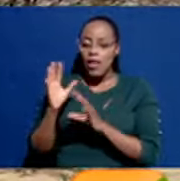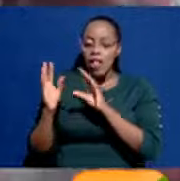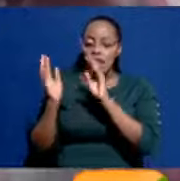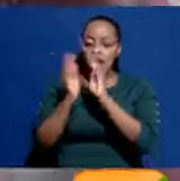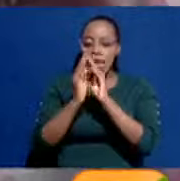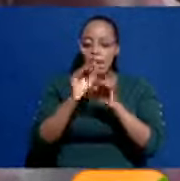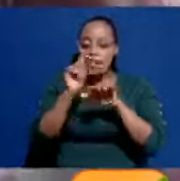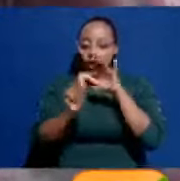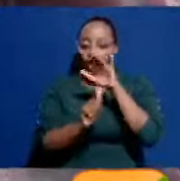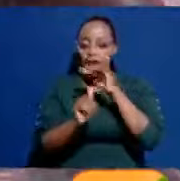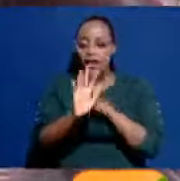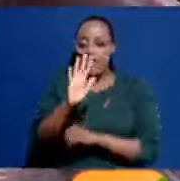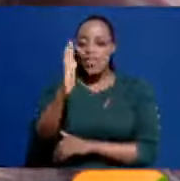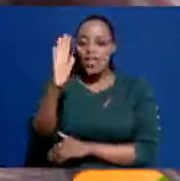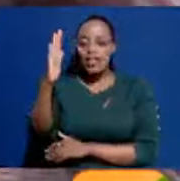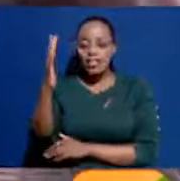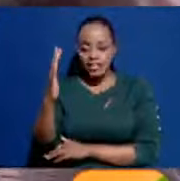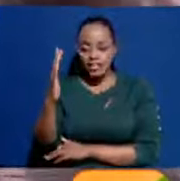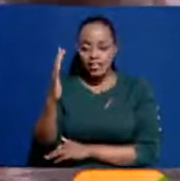tree.